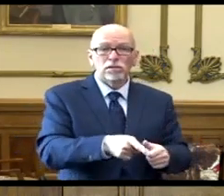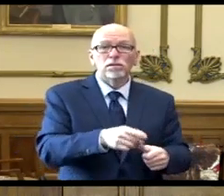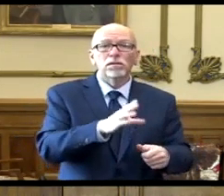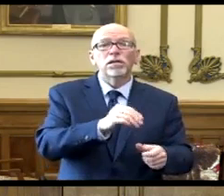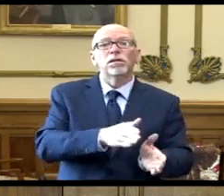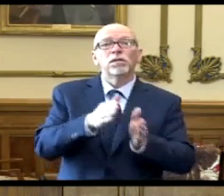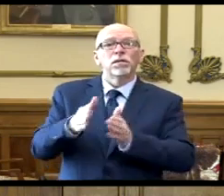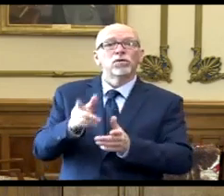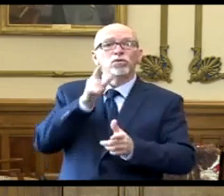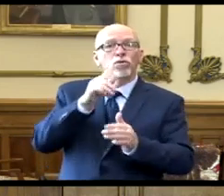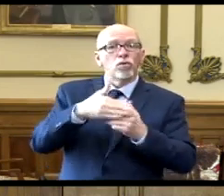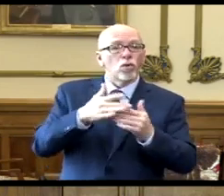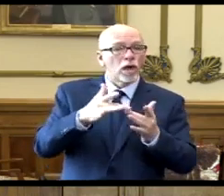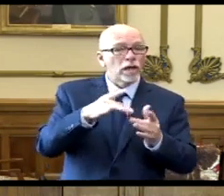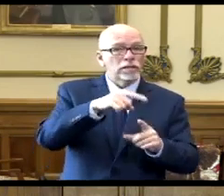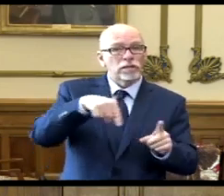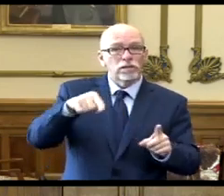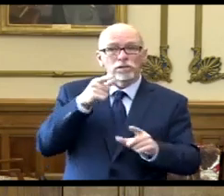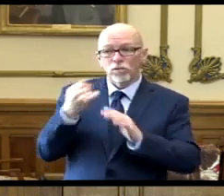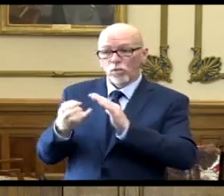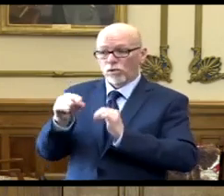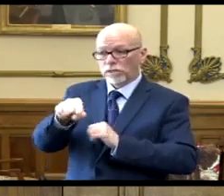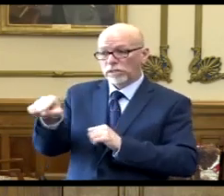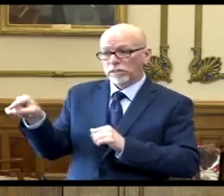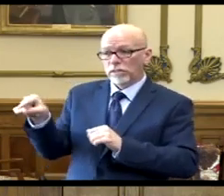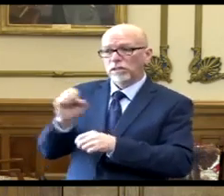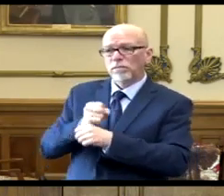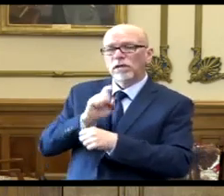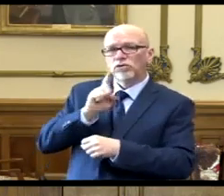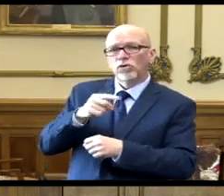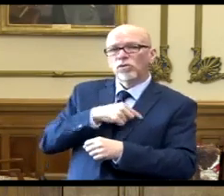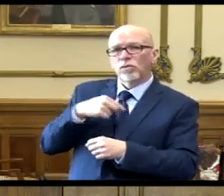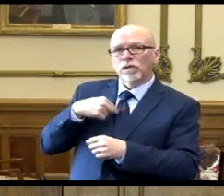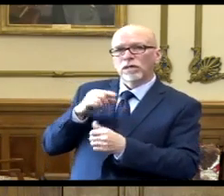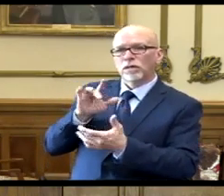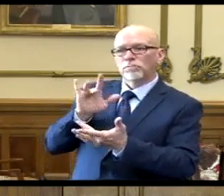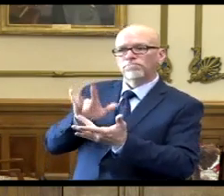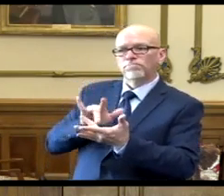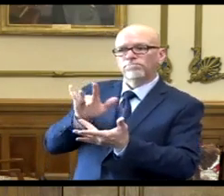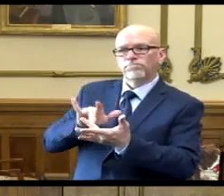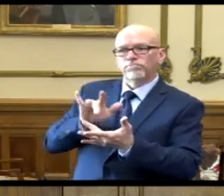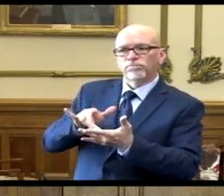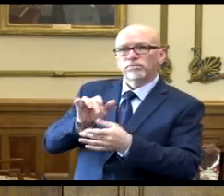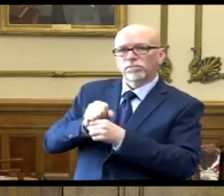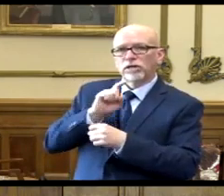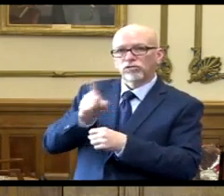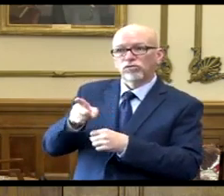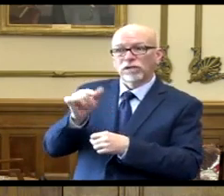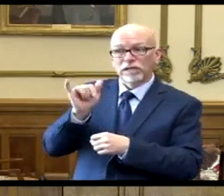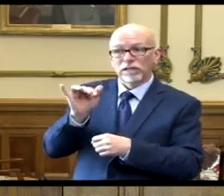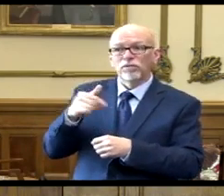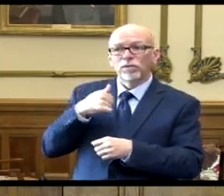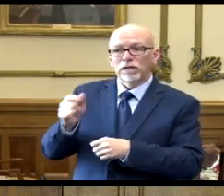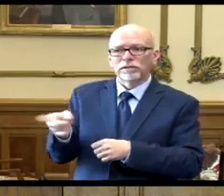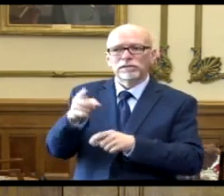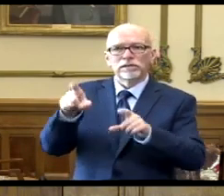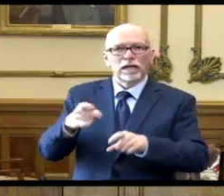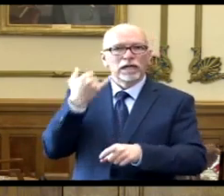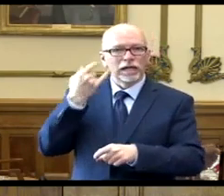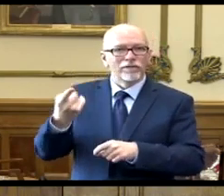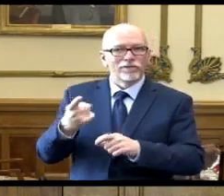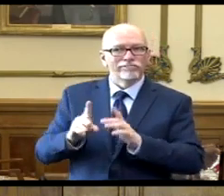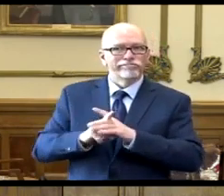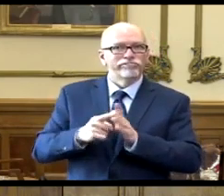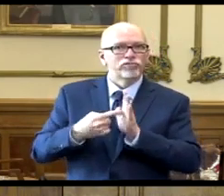for close contacts who are in quarantine, to be able to react promptly and get them into testing should they